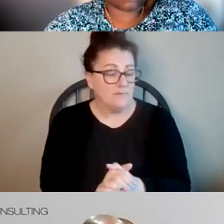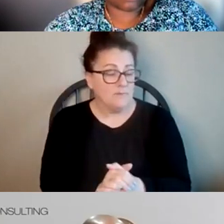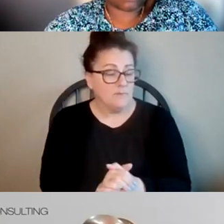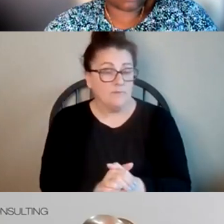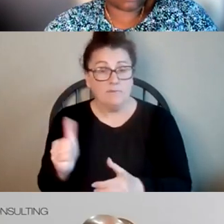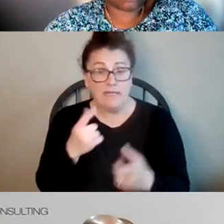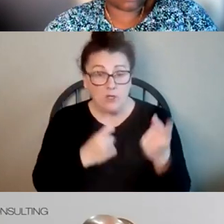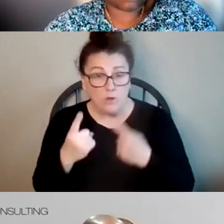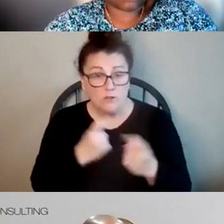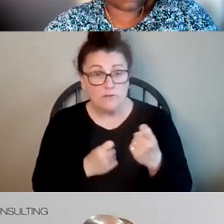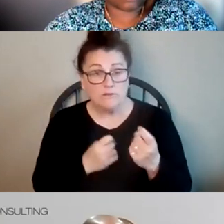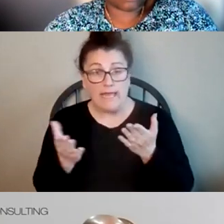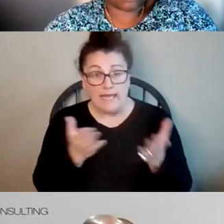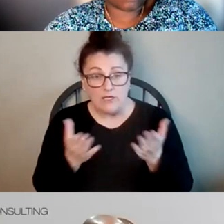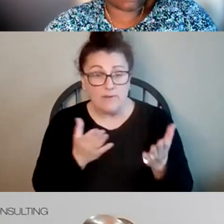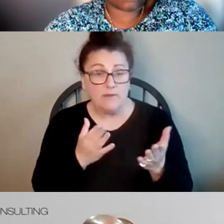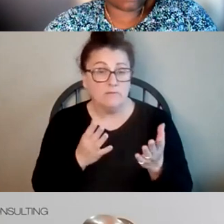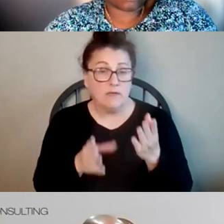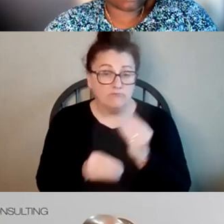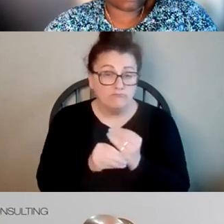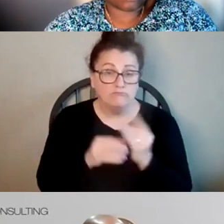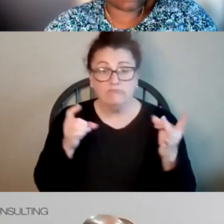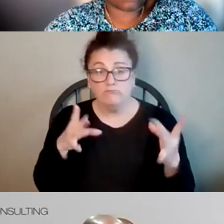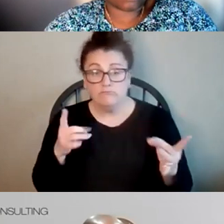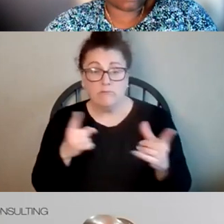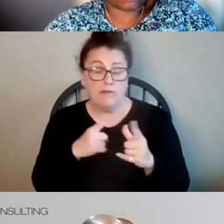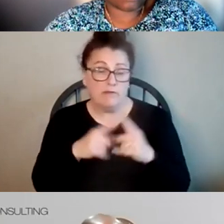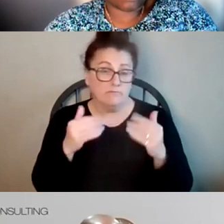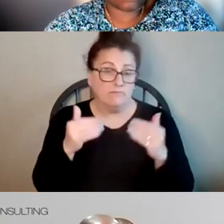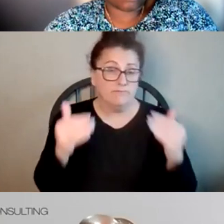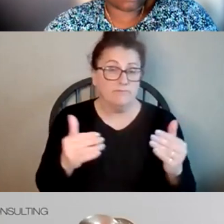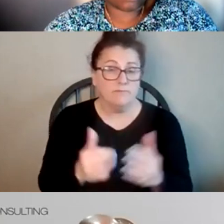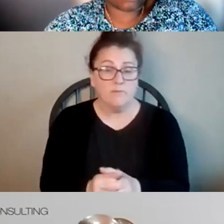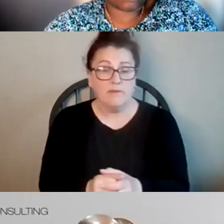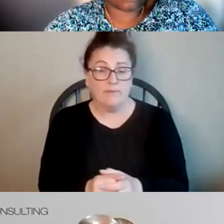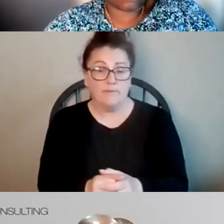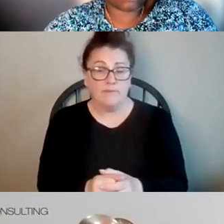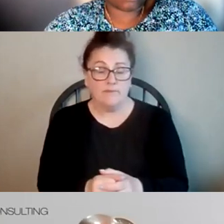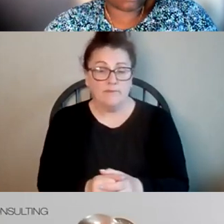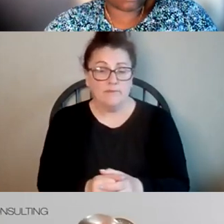Any questions on engagement or additions on engagement before we move on to the next part of our agenda?